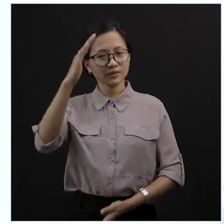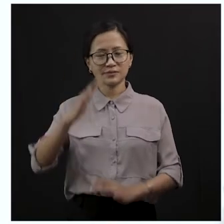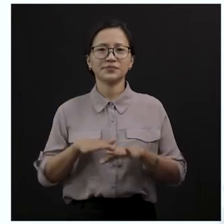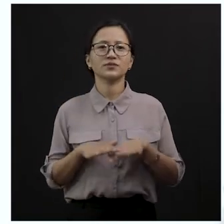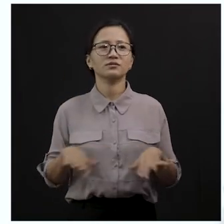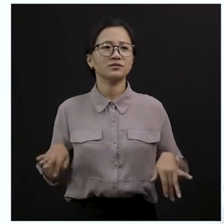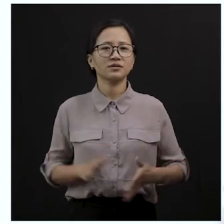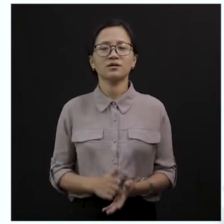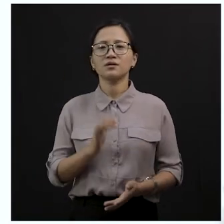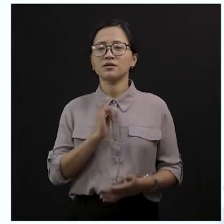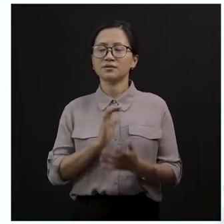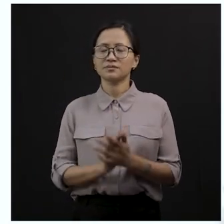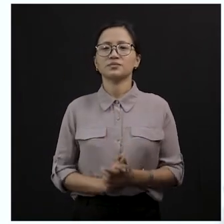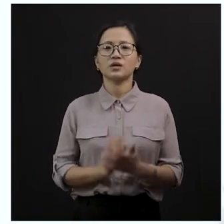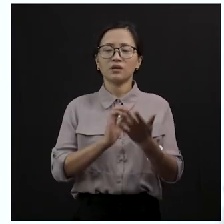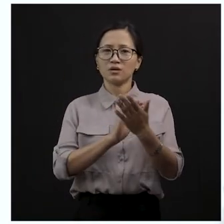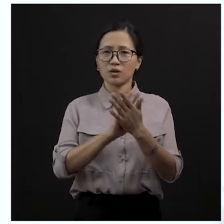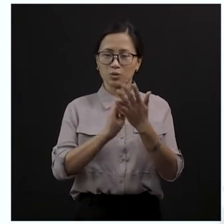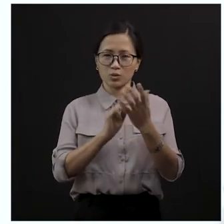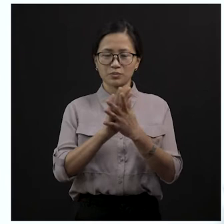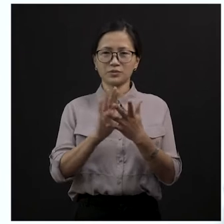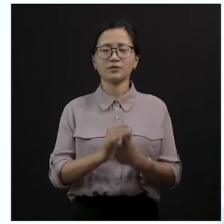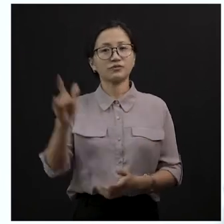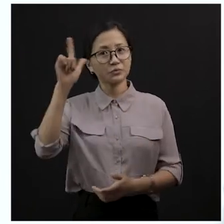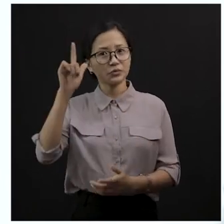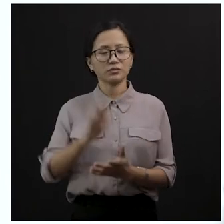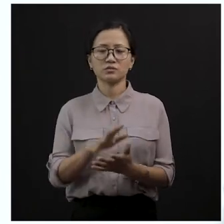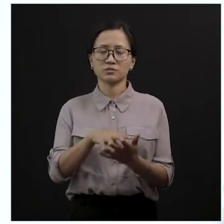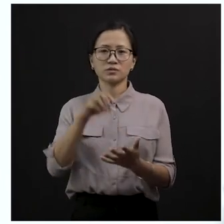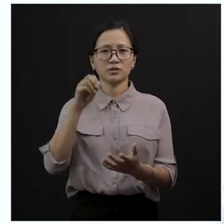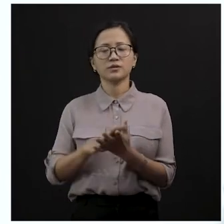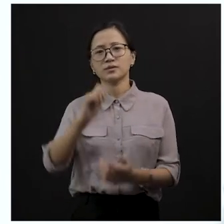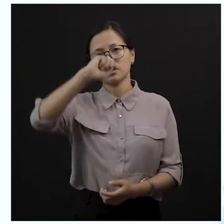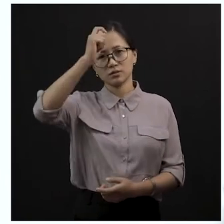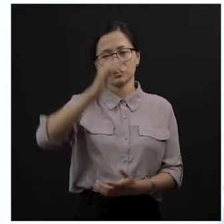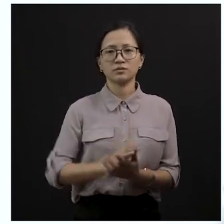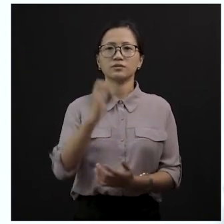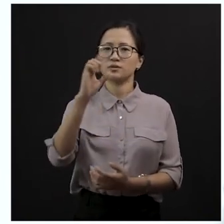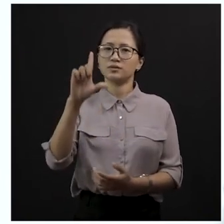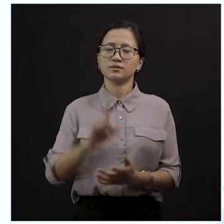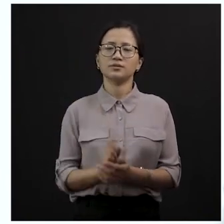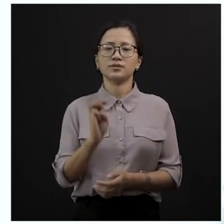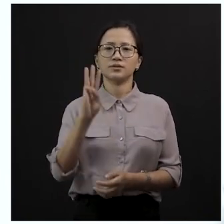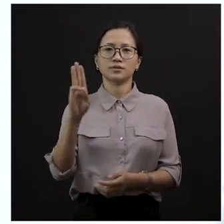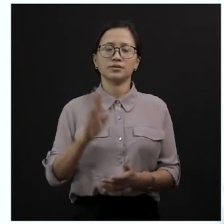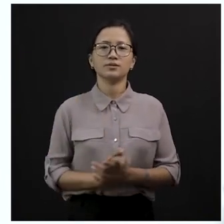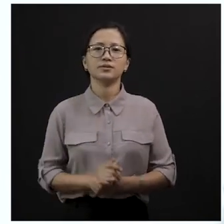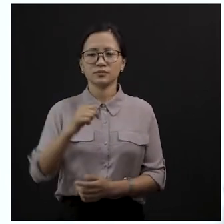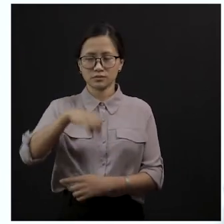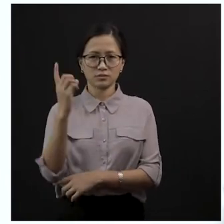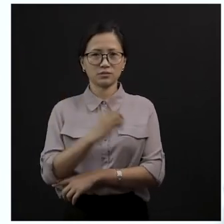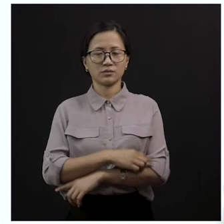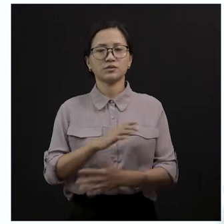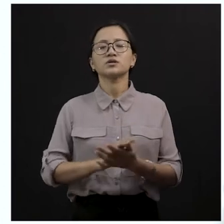Hello students, I am Hombini and today we will be taking English for class 3, okay? Today's